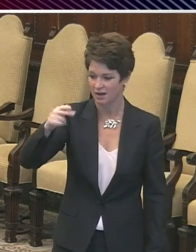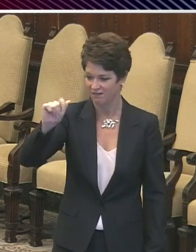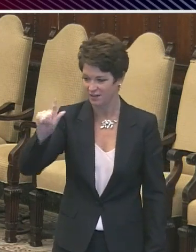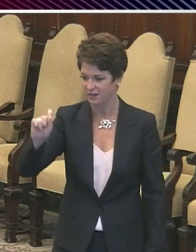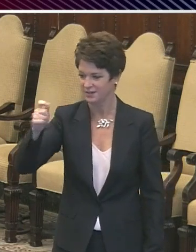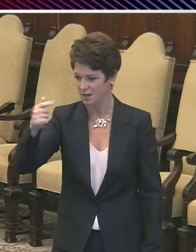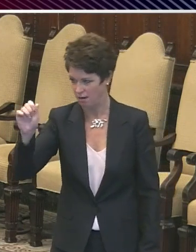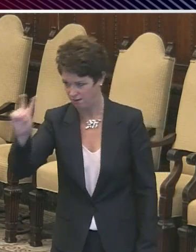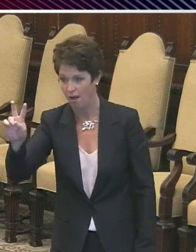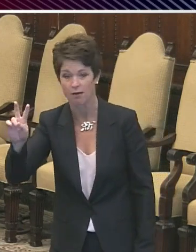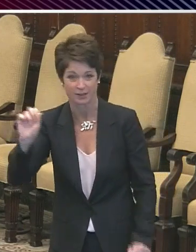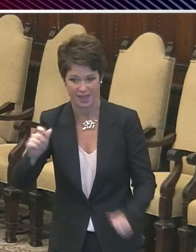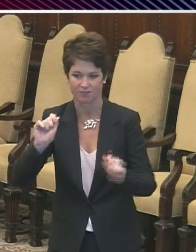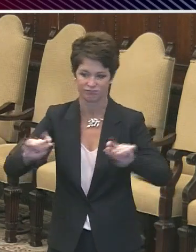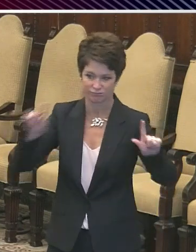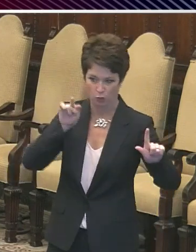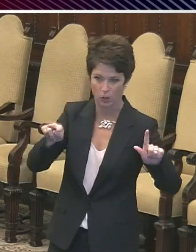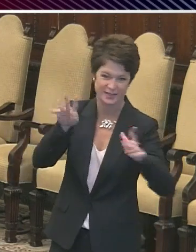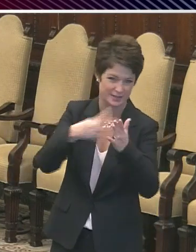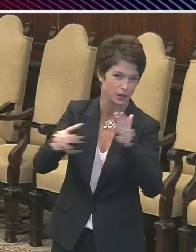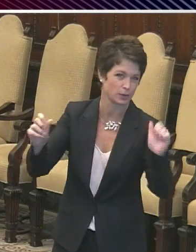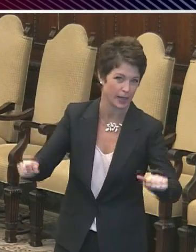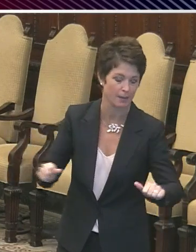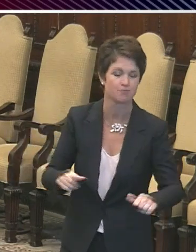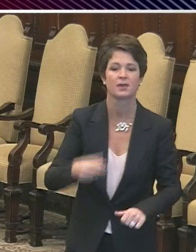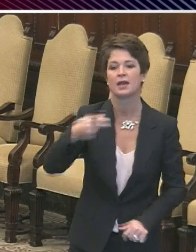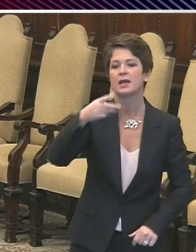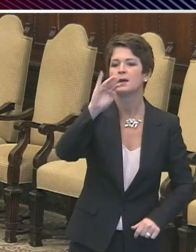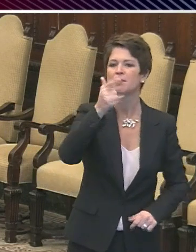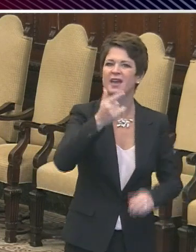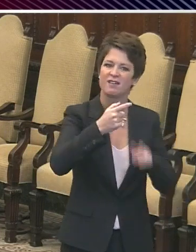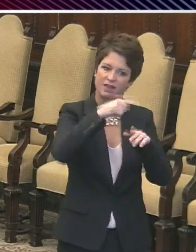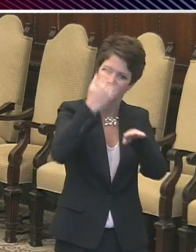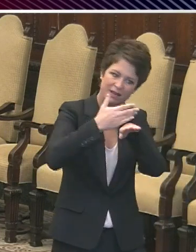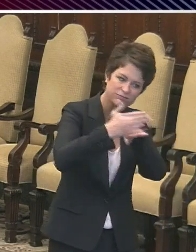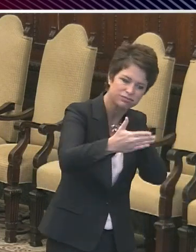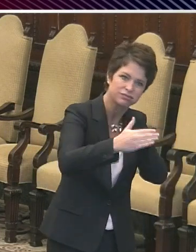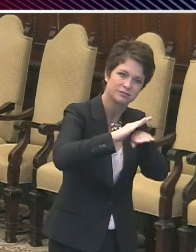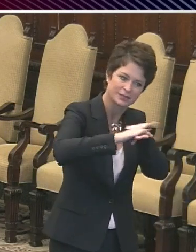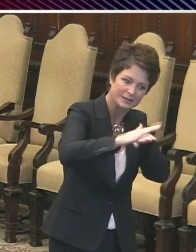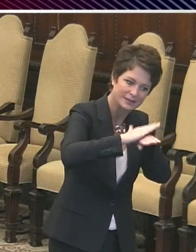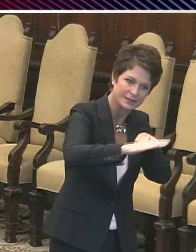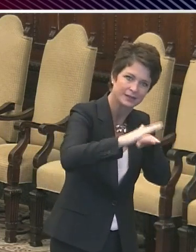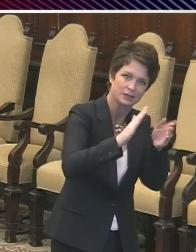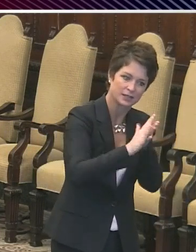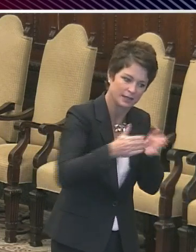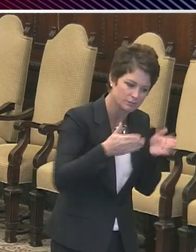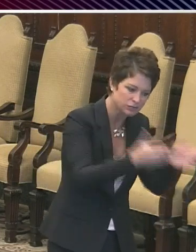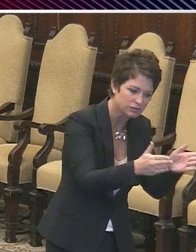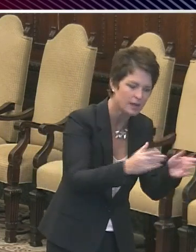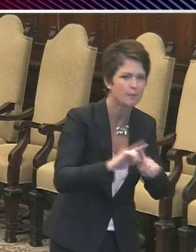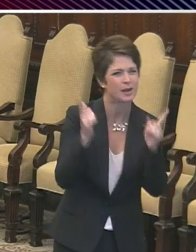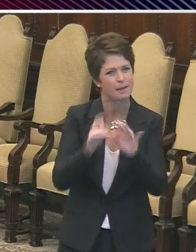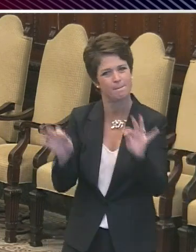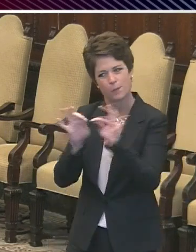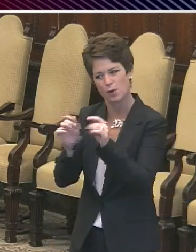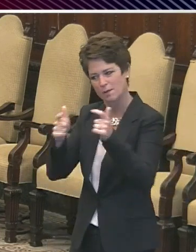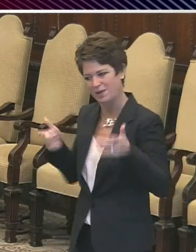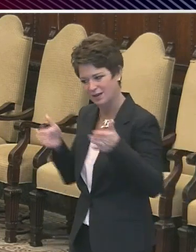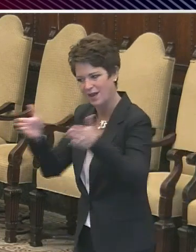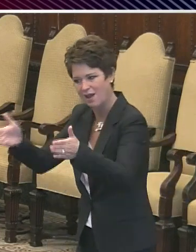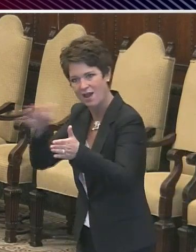PHL.phila.gov. And while we're on the topic of paving, I want to share our plans to improve a major corridor when it is repaved in